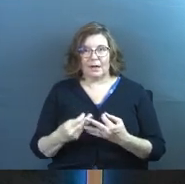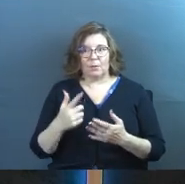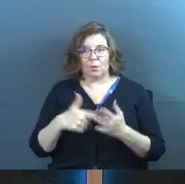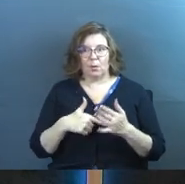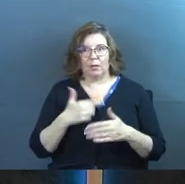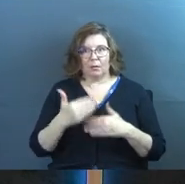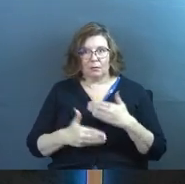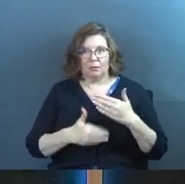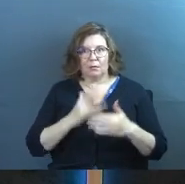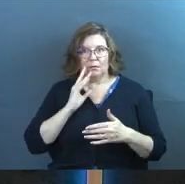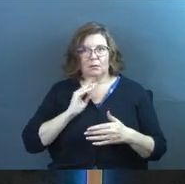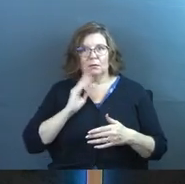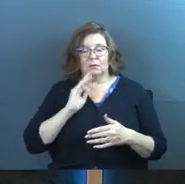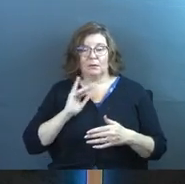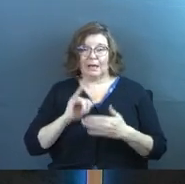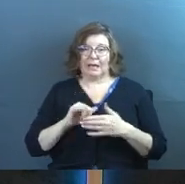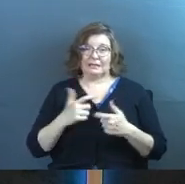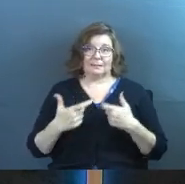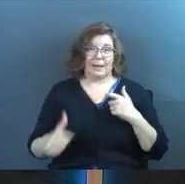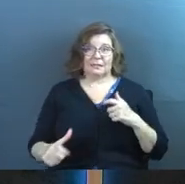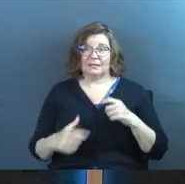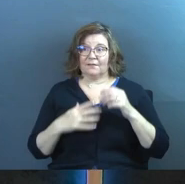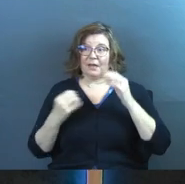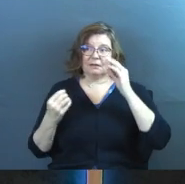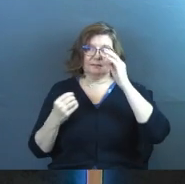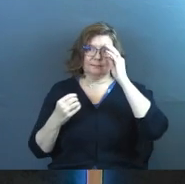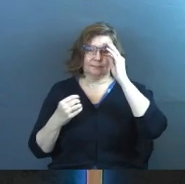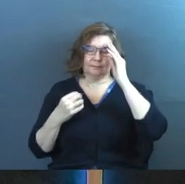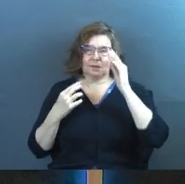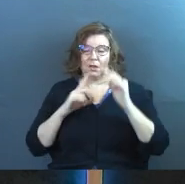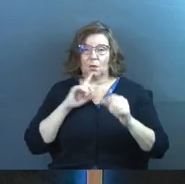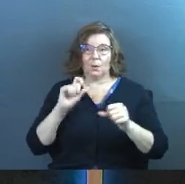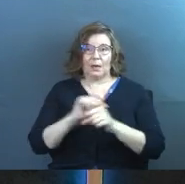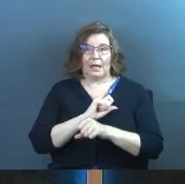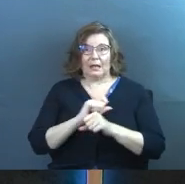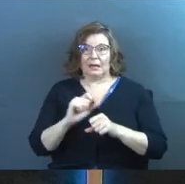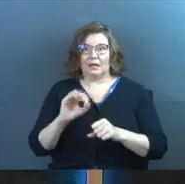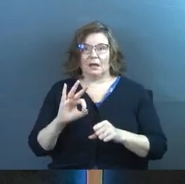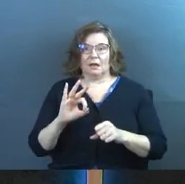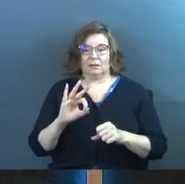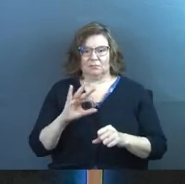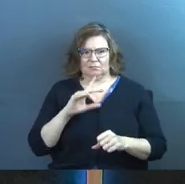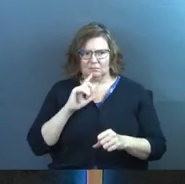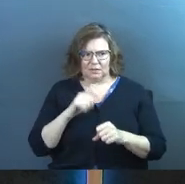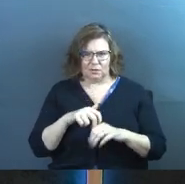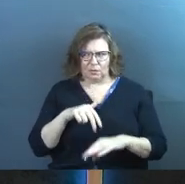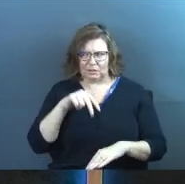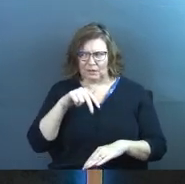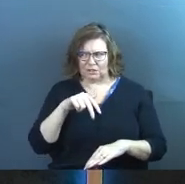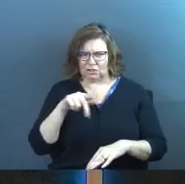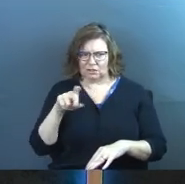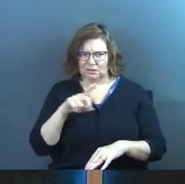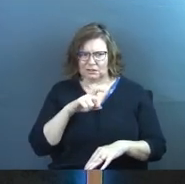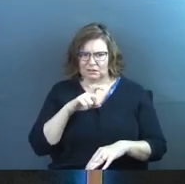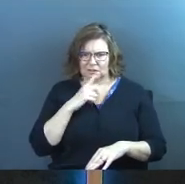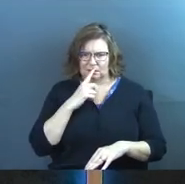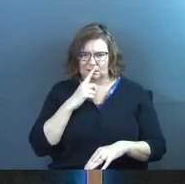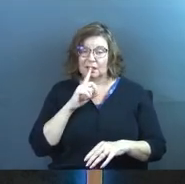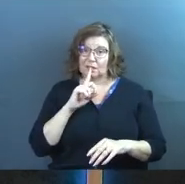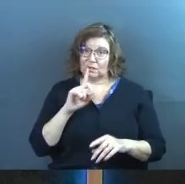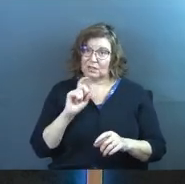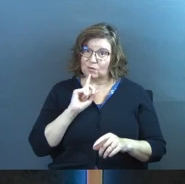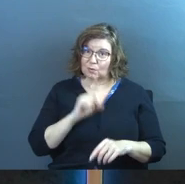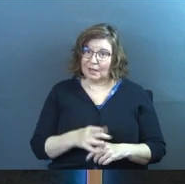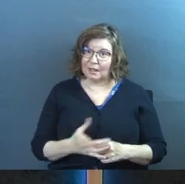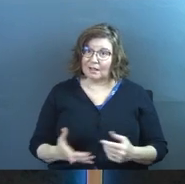and what they're going through, and it's massive, and the reality of, is there a resurrection? See, it gets